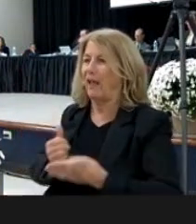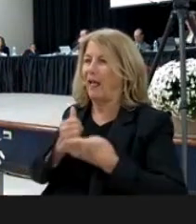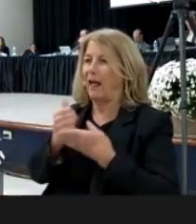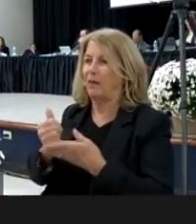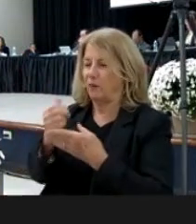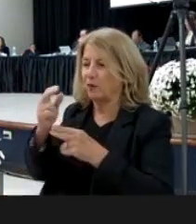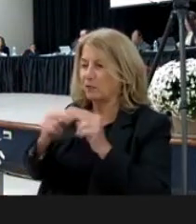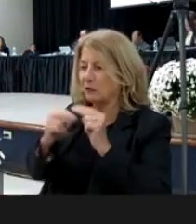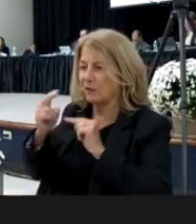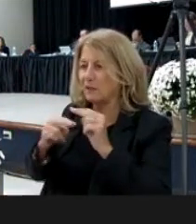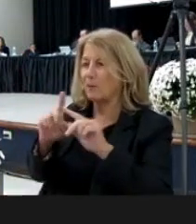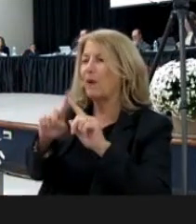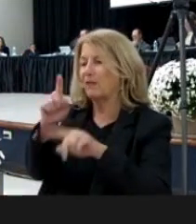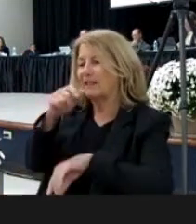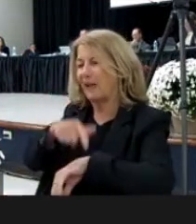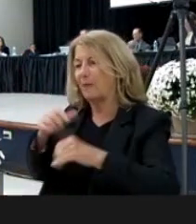is.